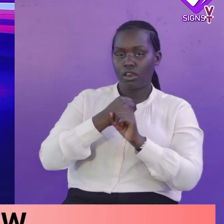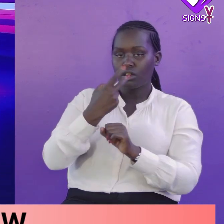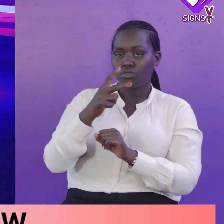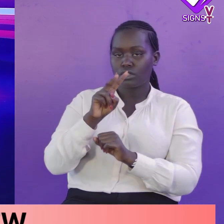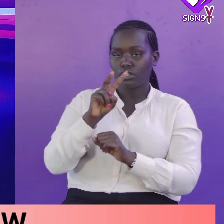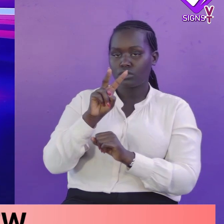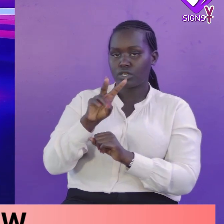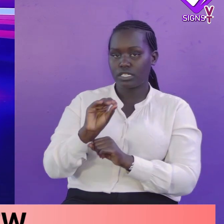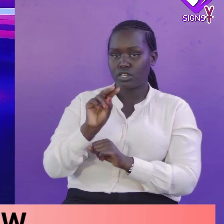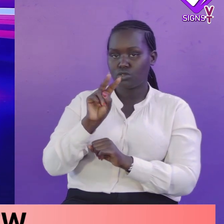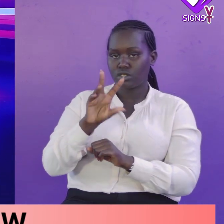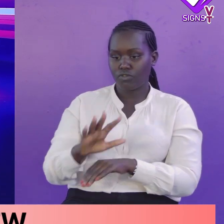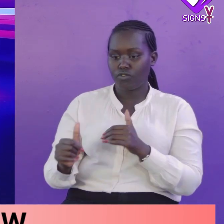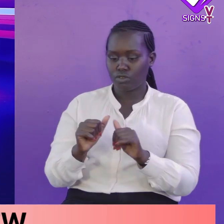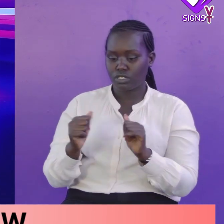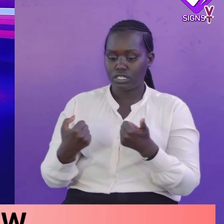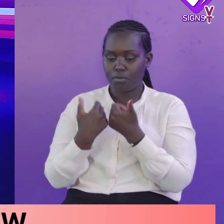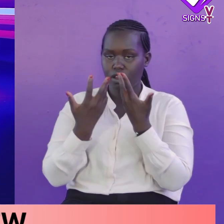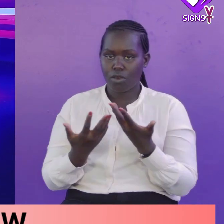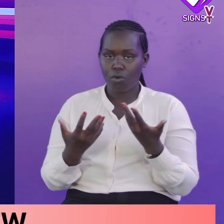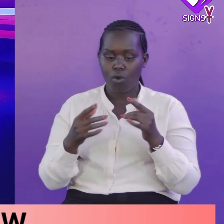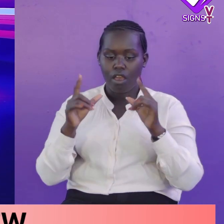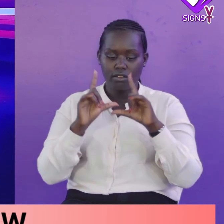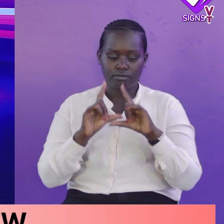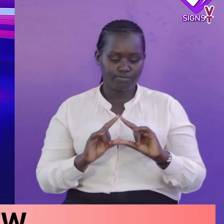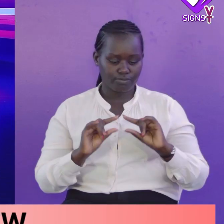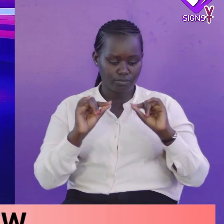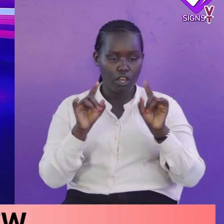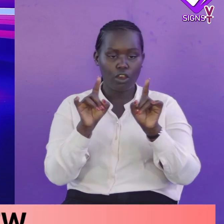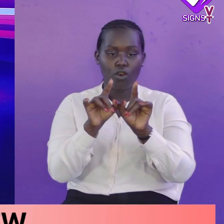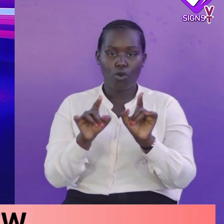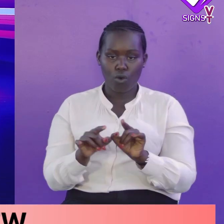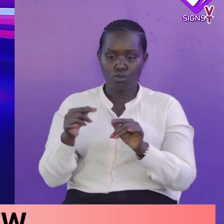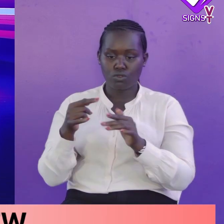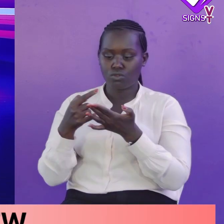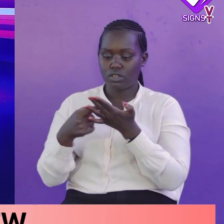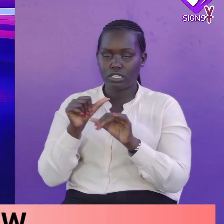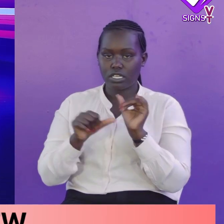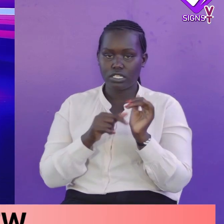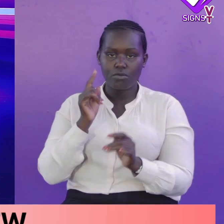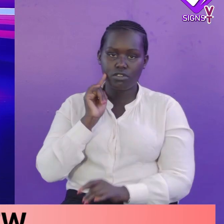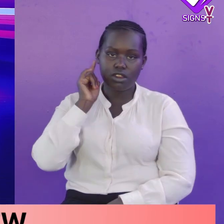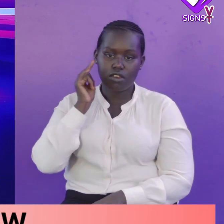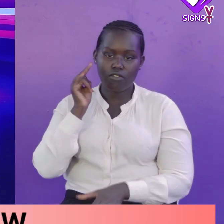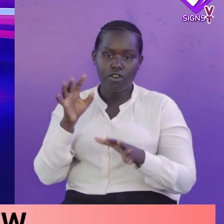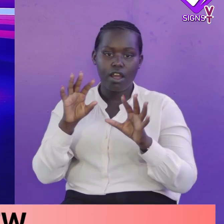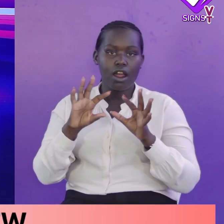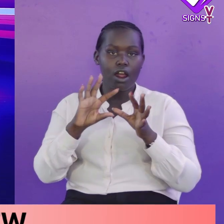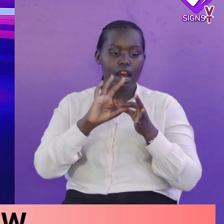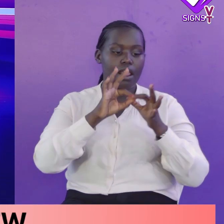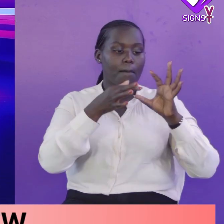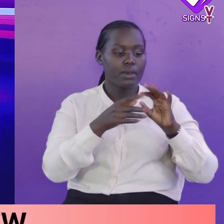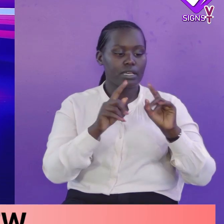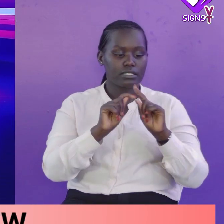that's taking place in Tokyo, Japan. We'll also talk about the Deaflympics team that has been selected